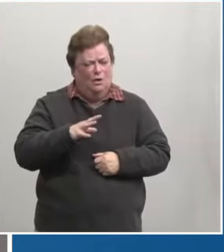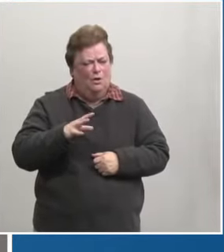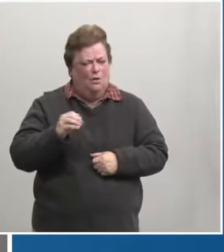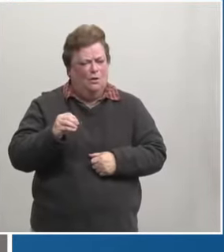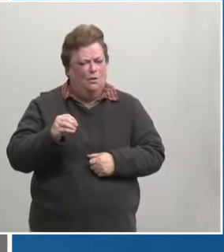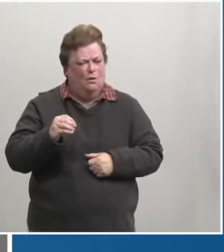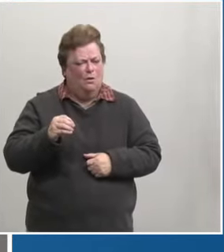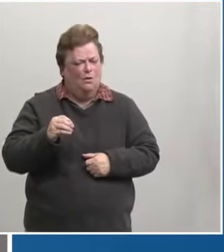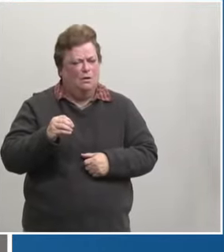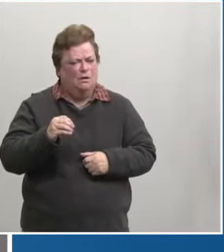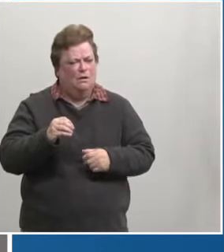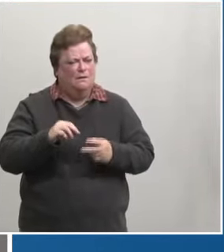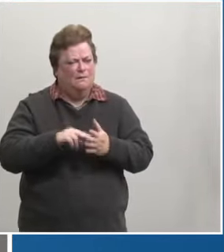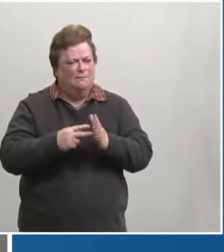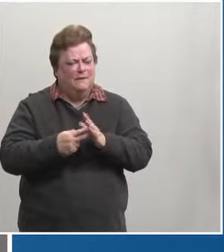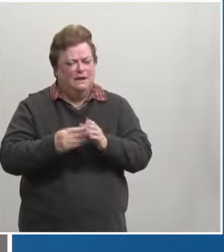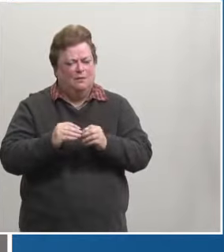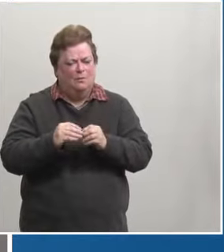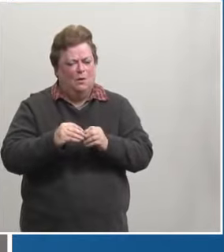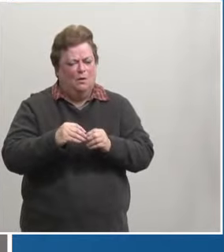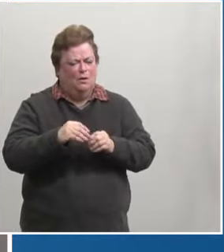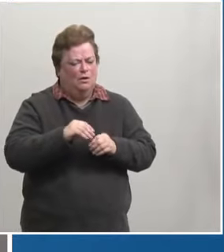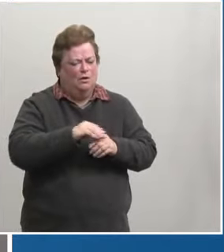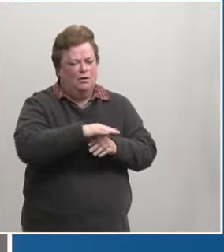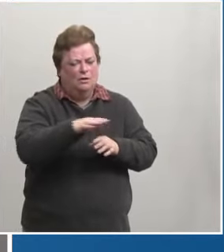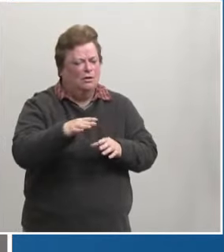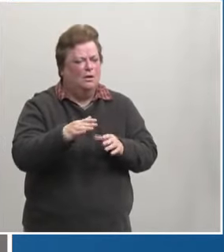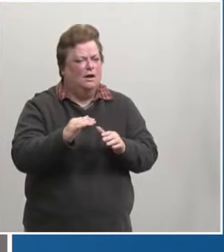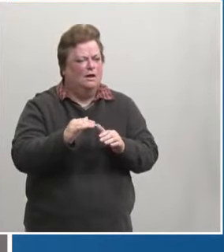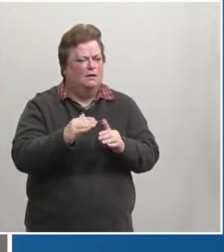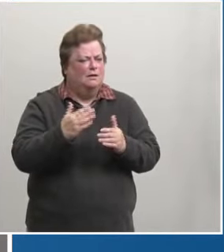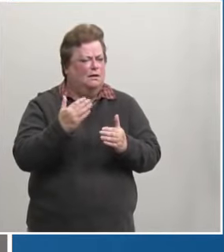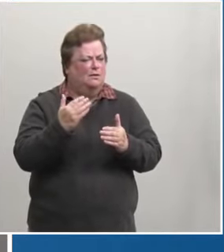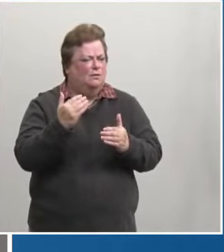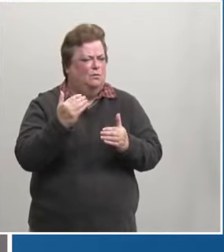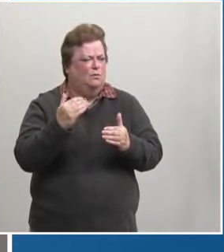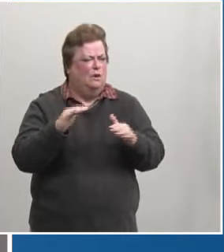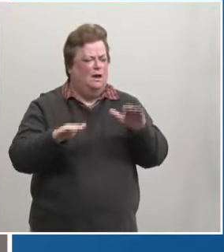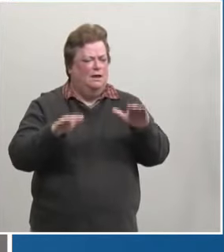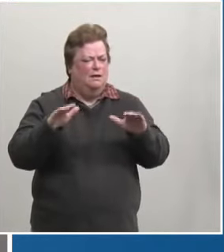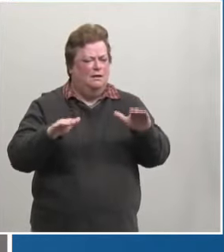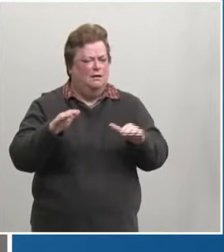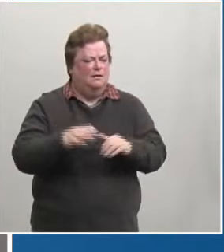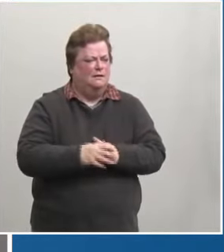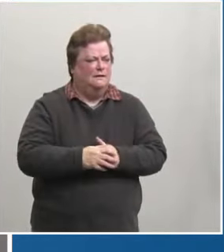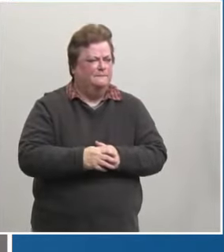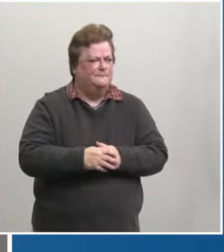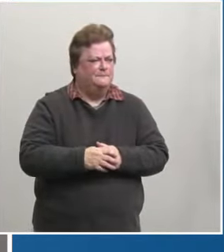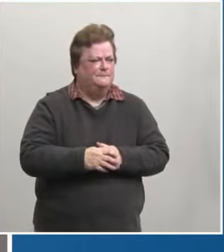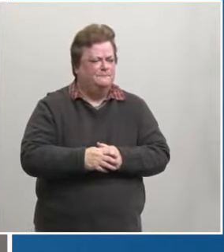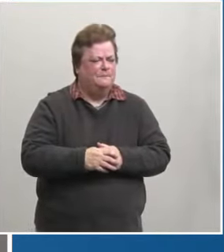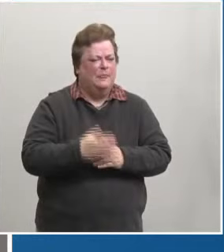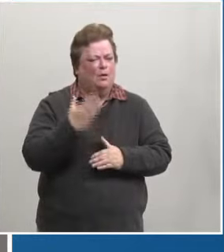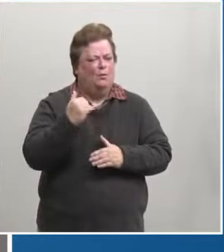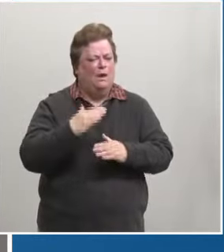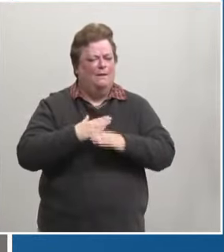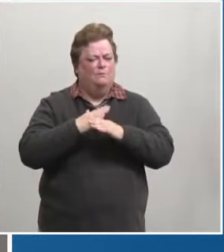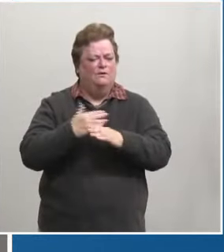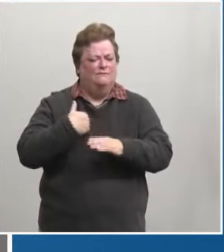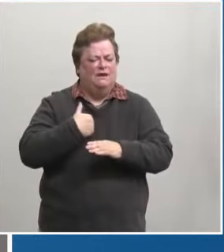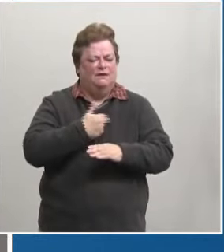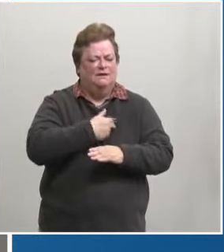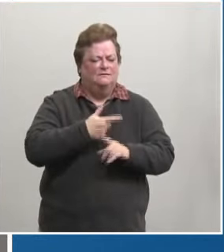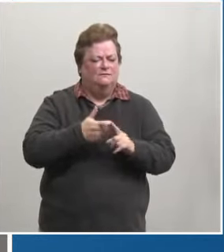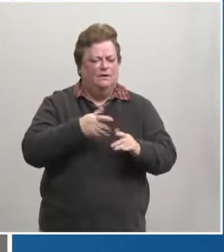uptake among the healthcare providers than maybe they have in some of those other areas that's prevented us from yet moving on to